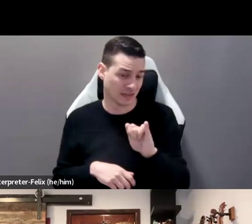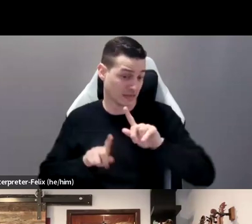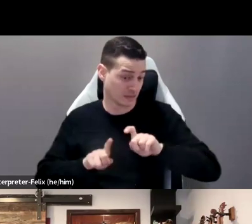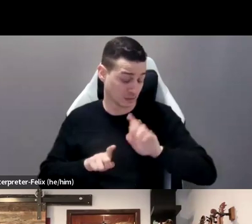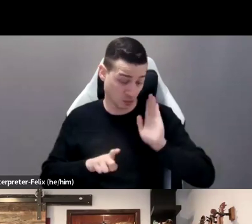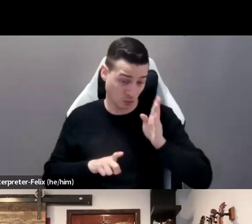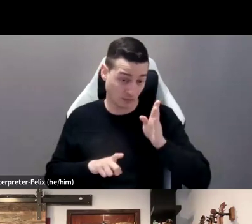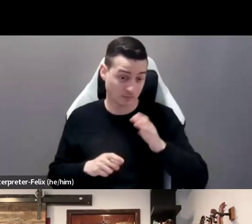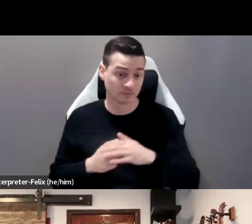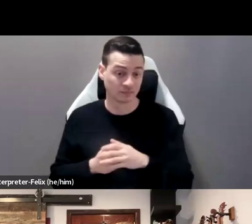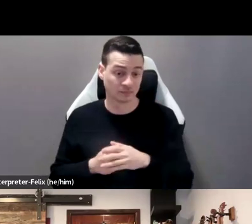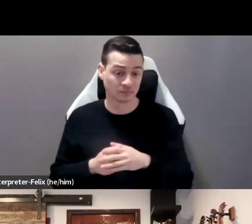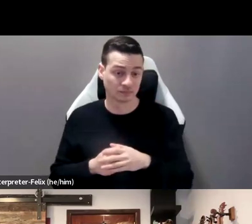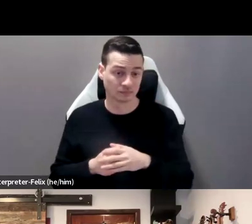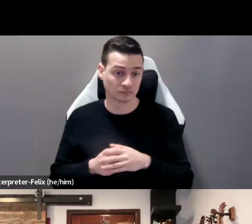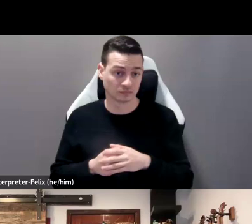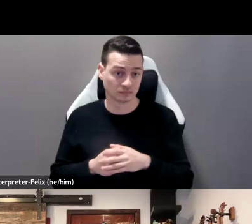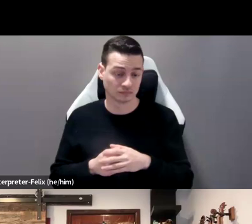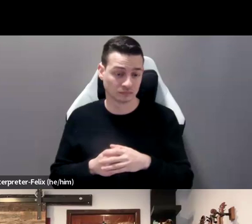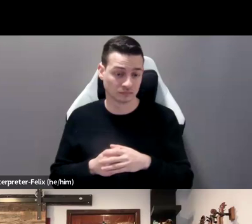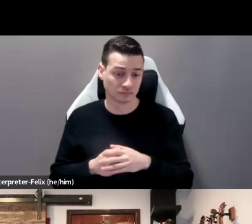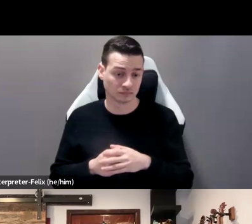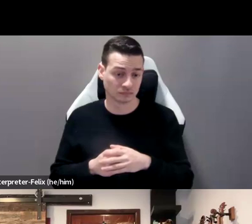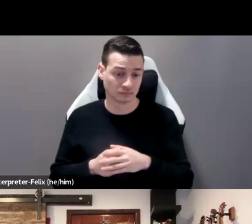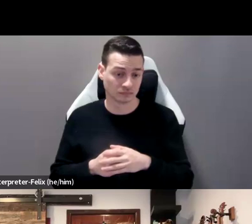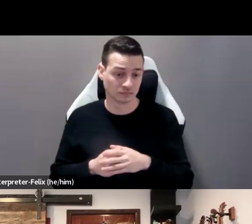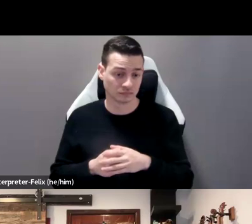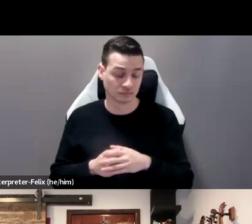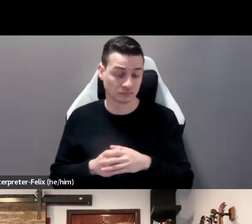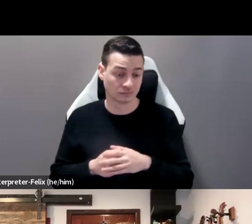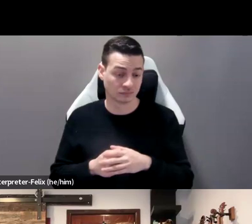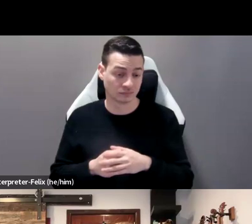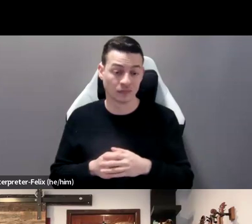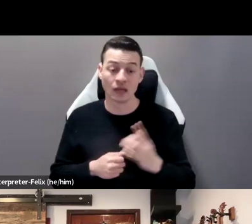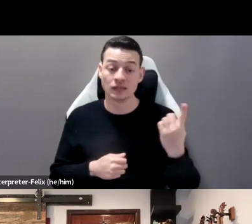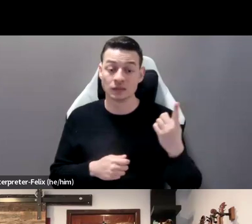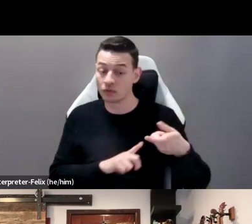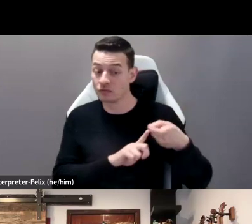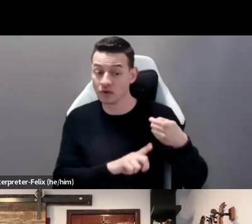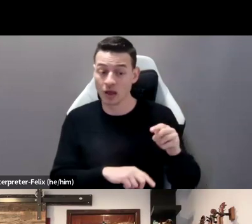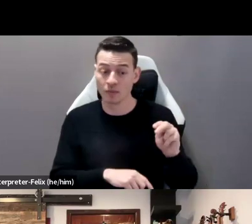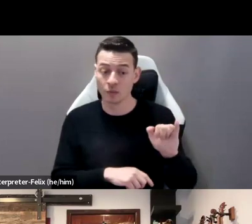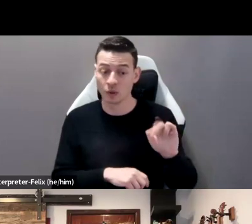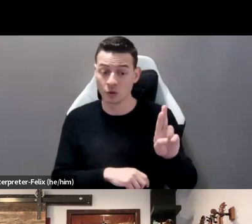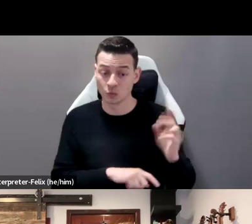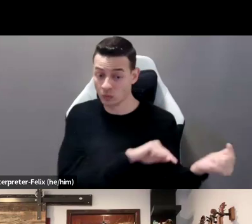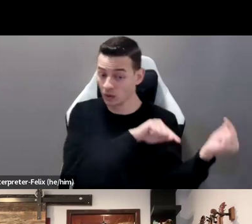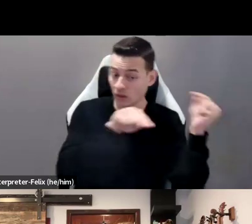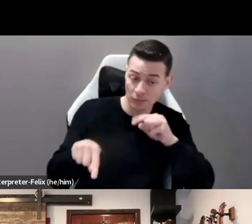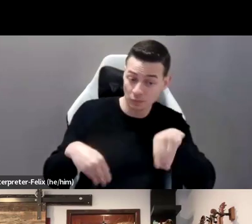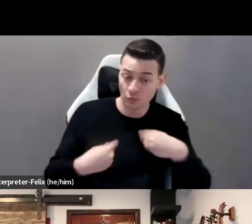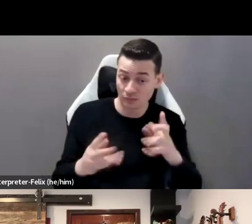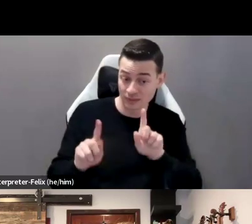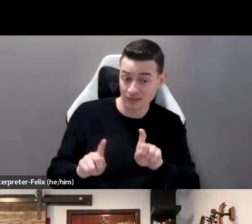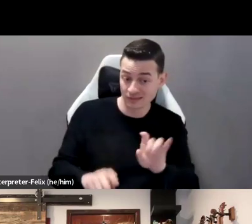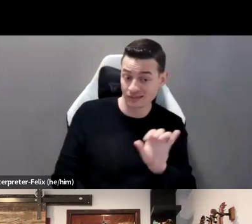of liaison to like NYU will come in and do HIV testing or something with the healthcare center, or sometimes with